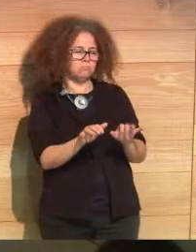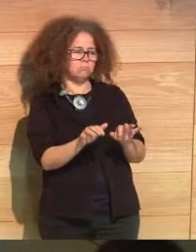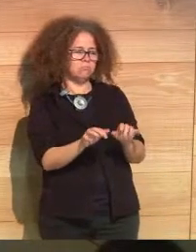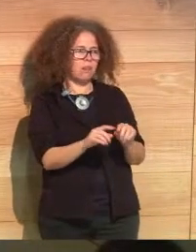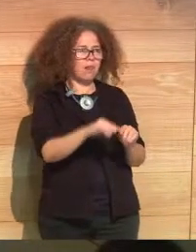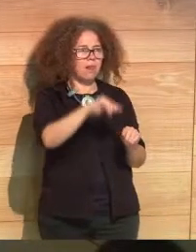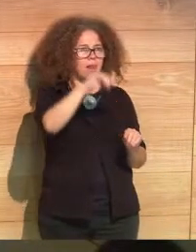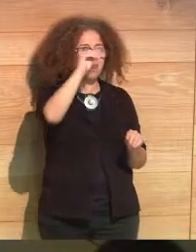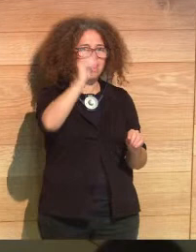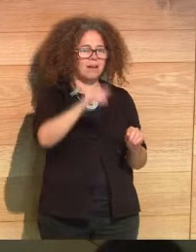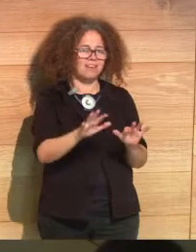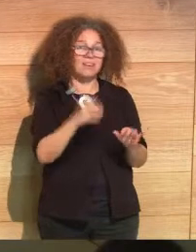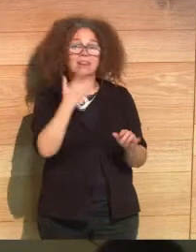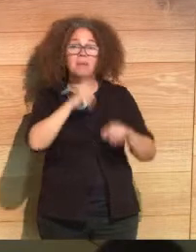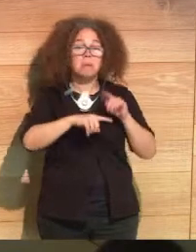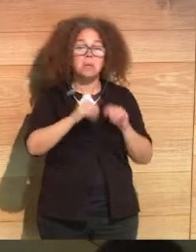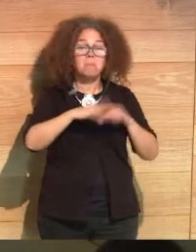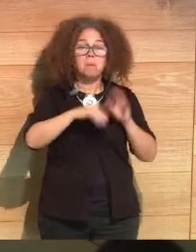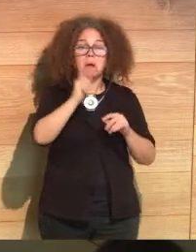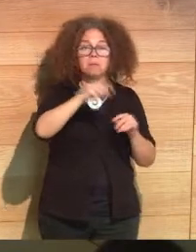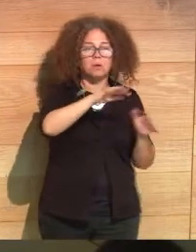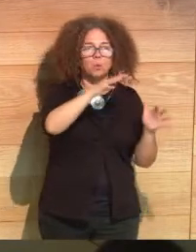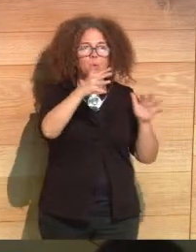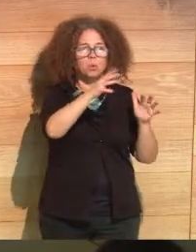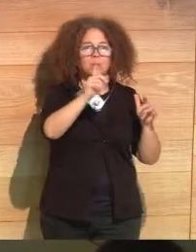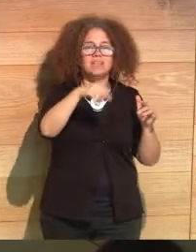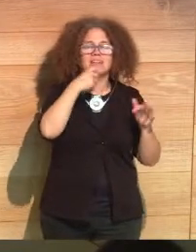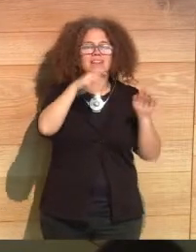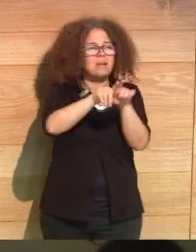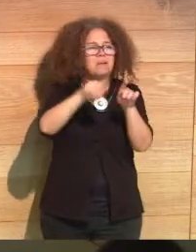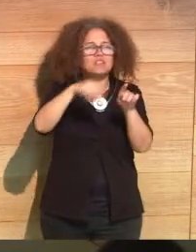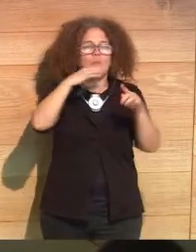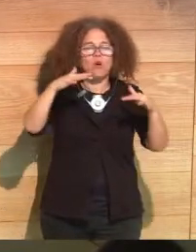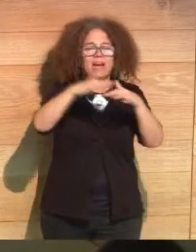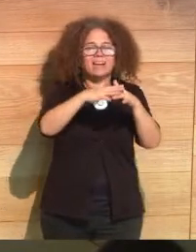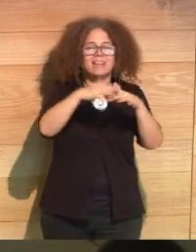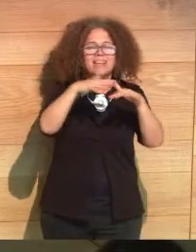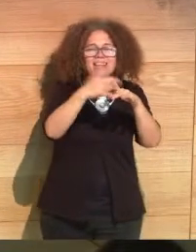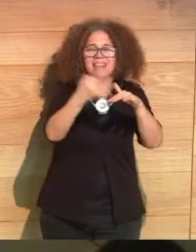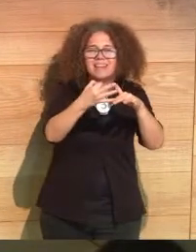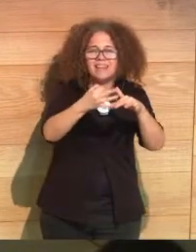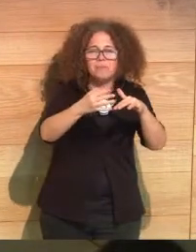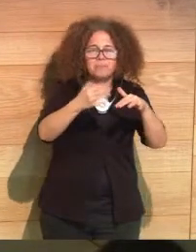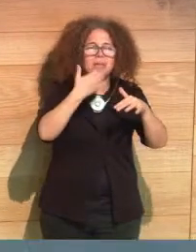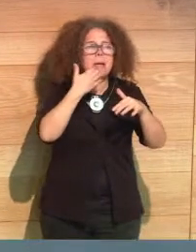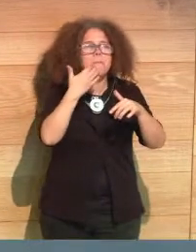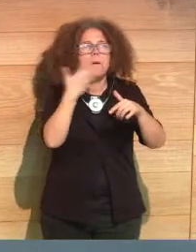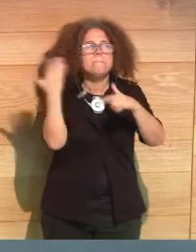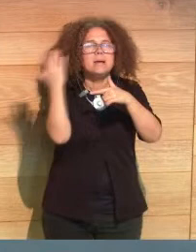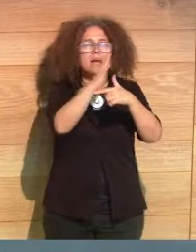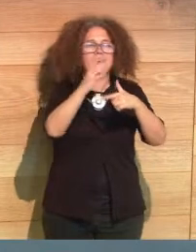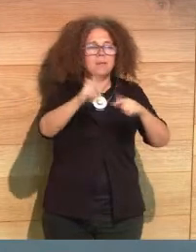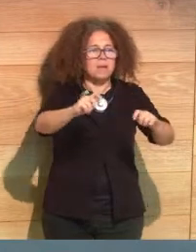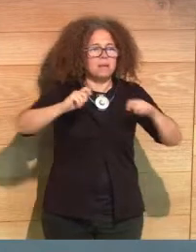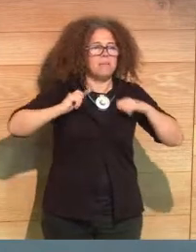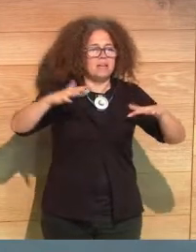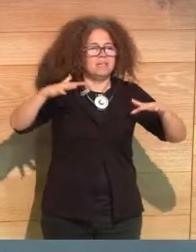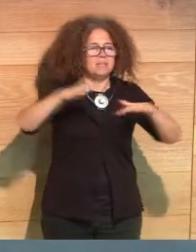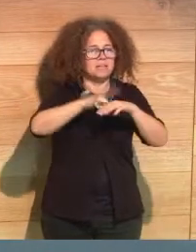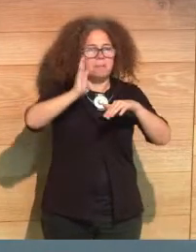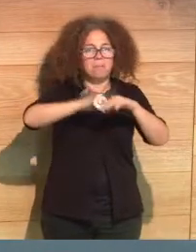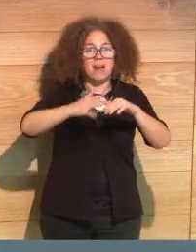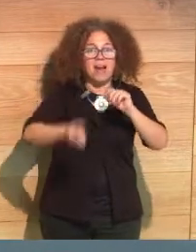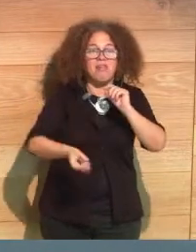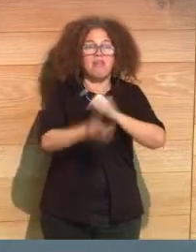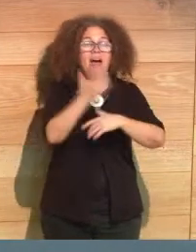need those power grid to power the projector and the technology and etc. So also in the